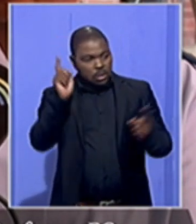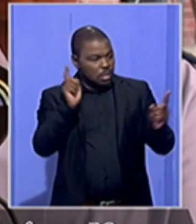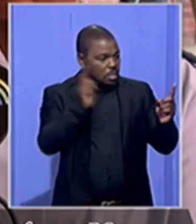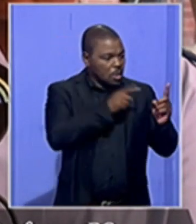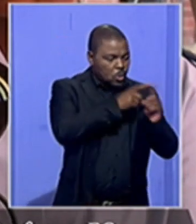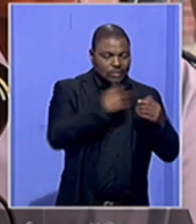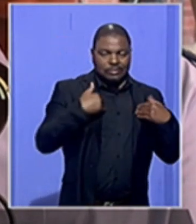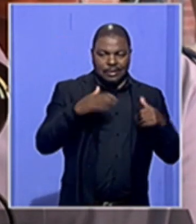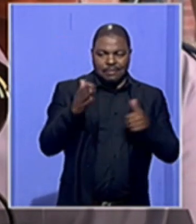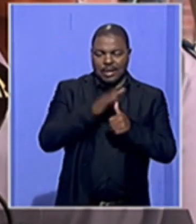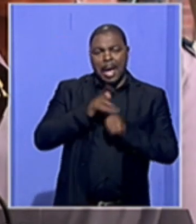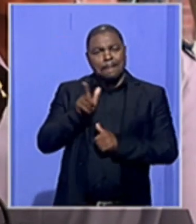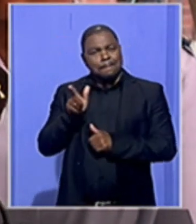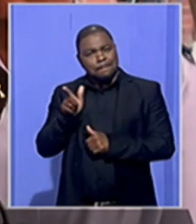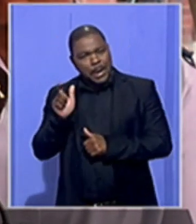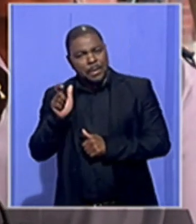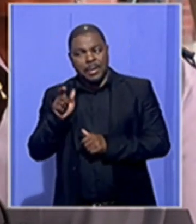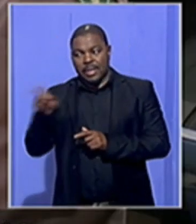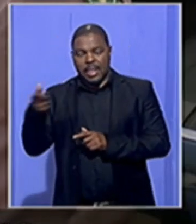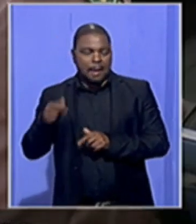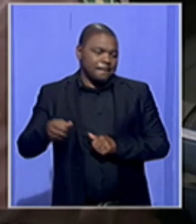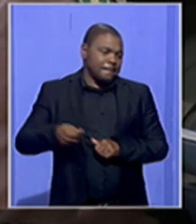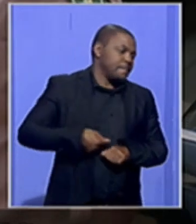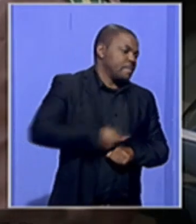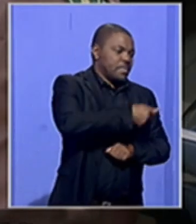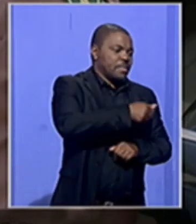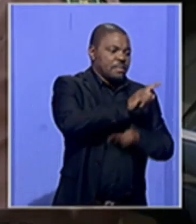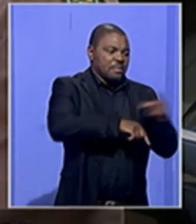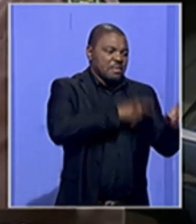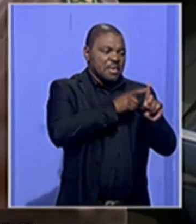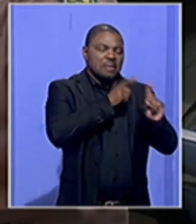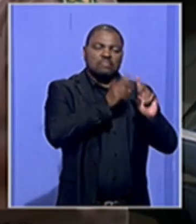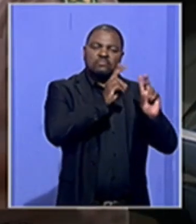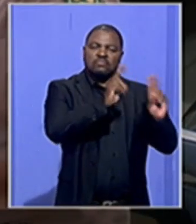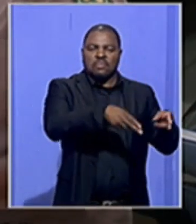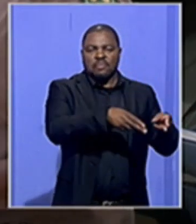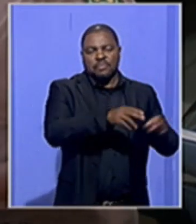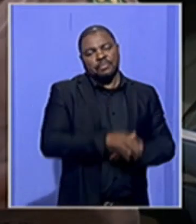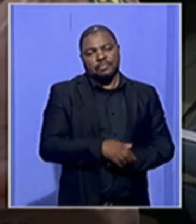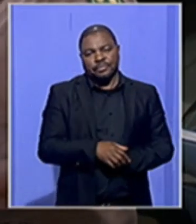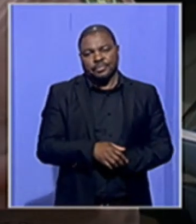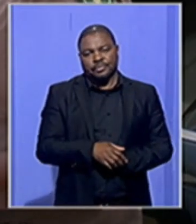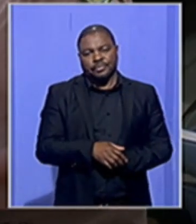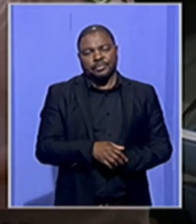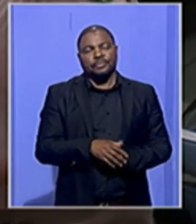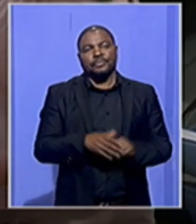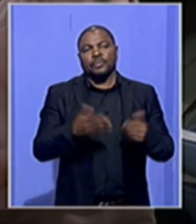shooting at the police, and they fired back, and he was fatally wounded. And the